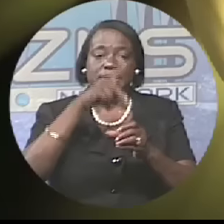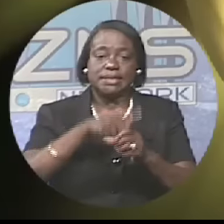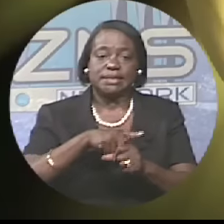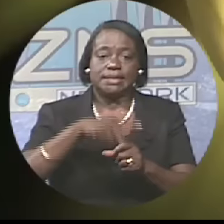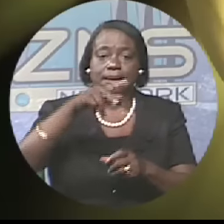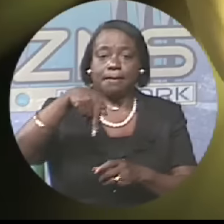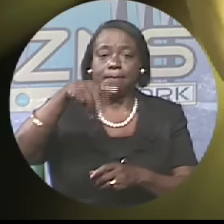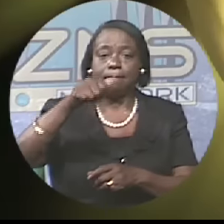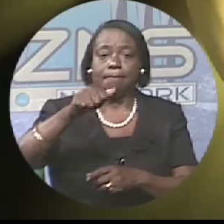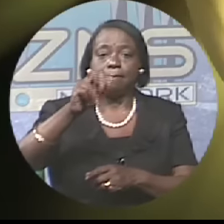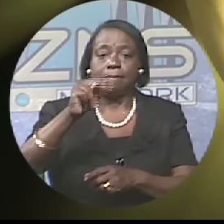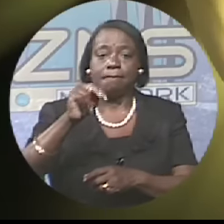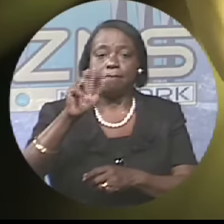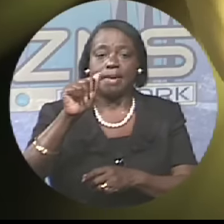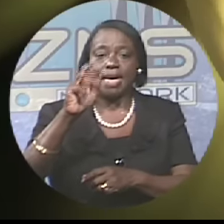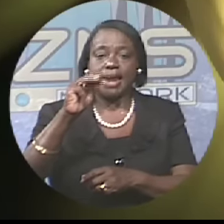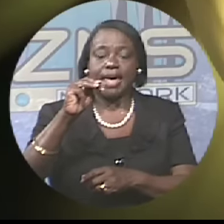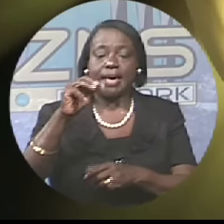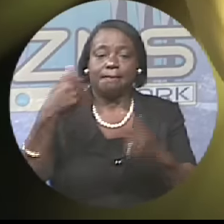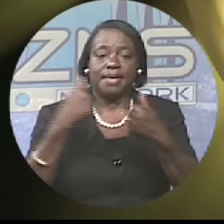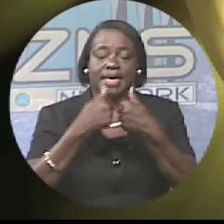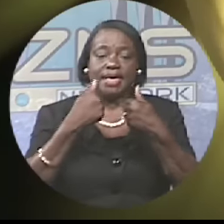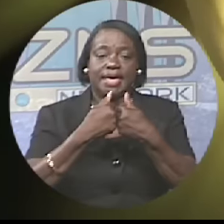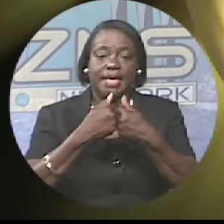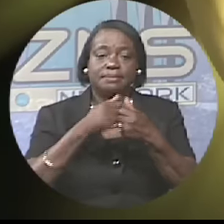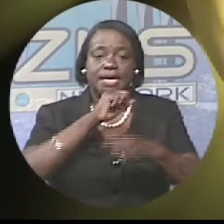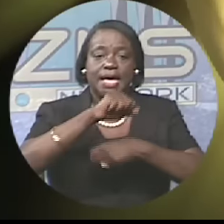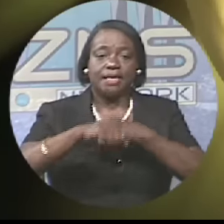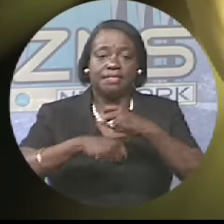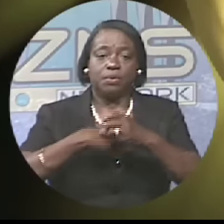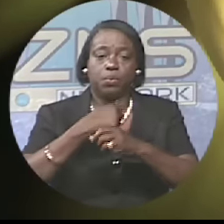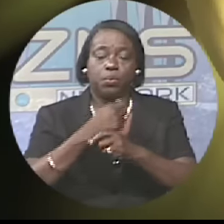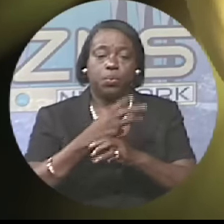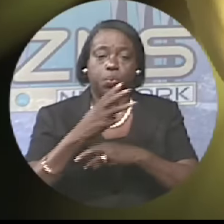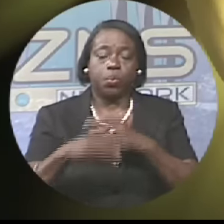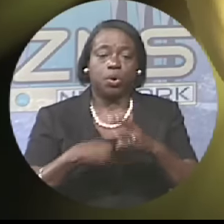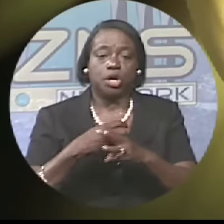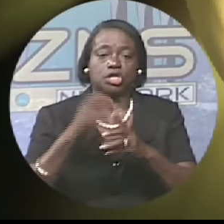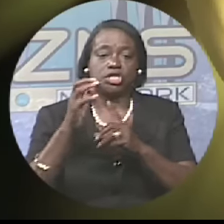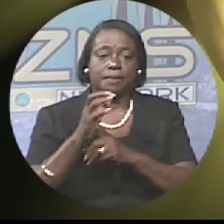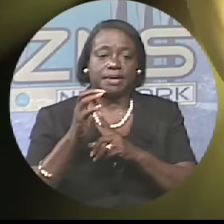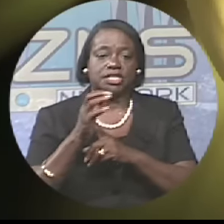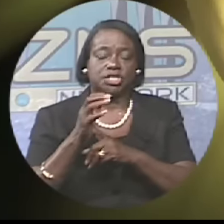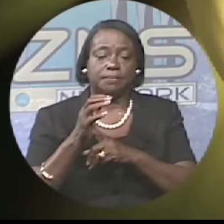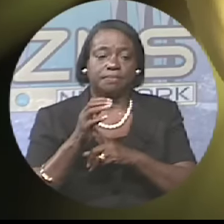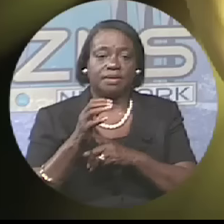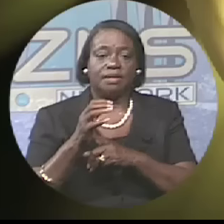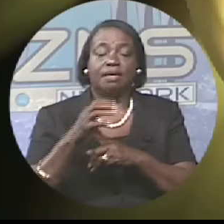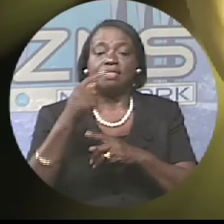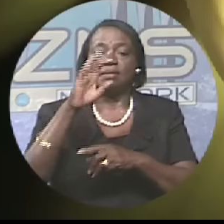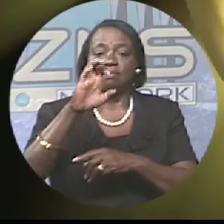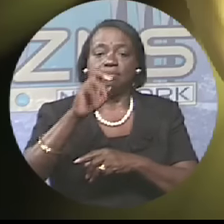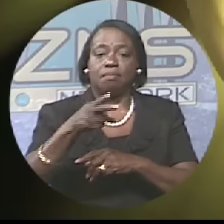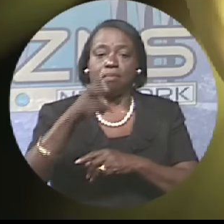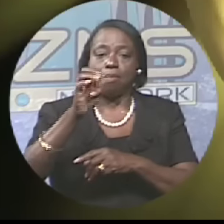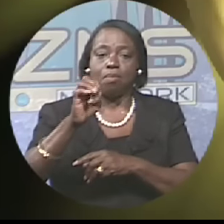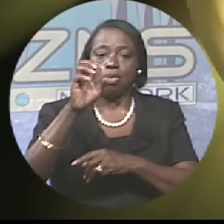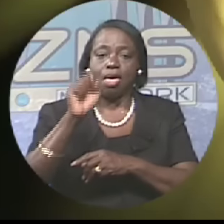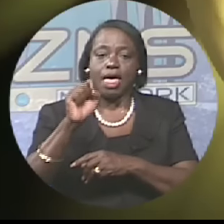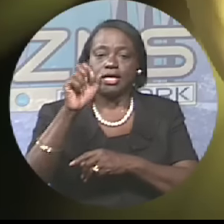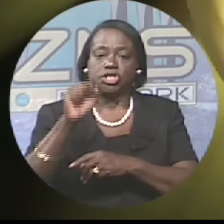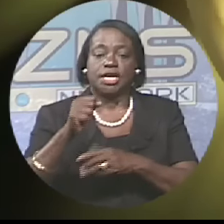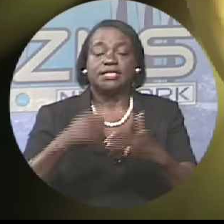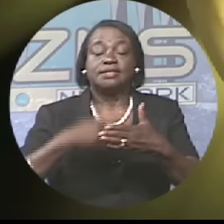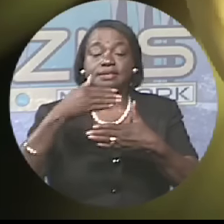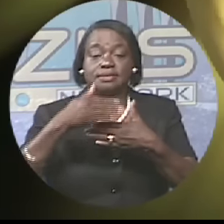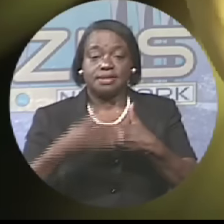well as the World Gymnastics Championships this year. Coming in at number 9 is the Bahamas Chess Squad, where they made moves and conquered the board at the CAC Youth Festival